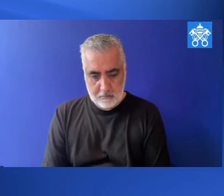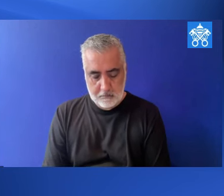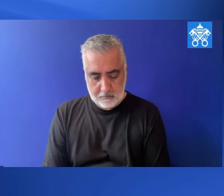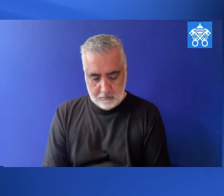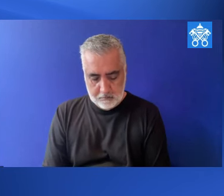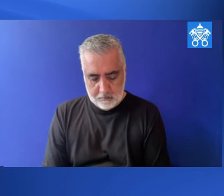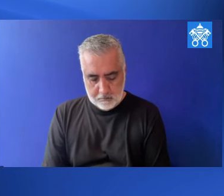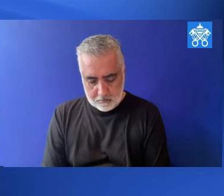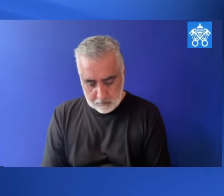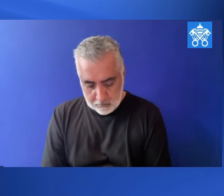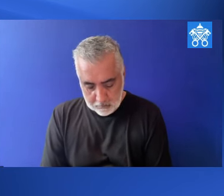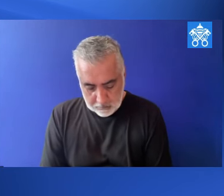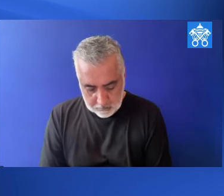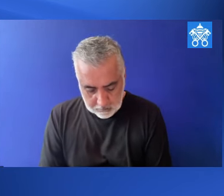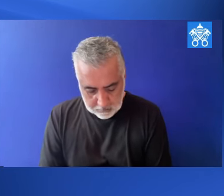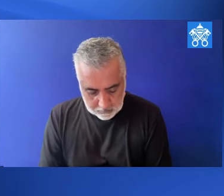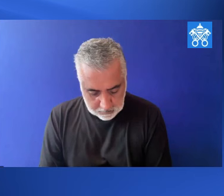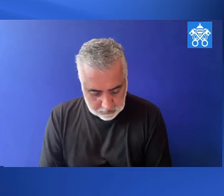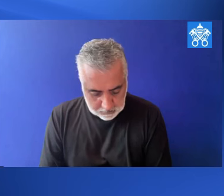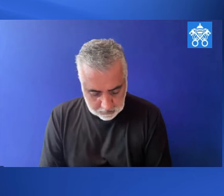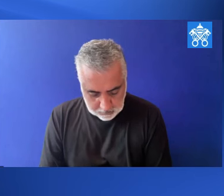dal Brasile.